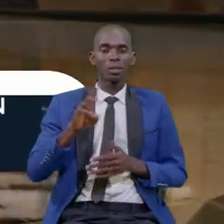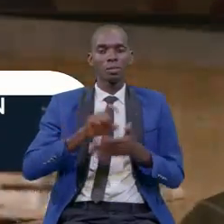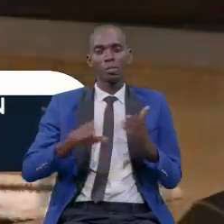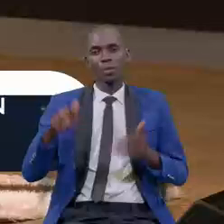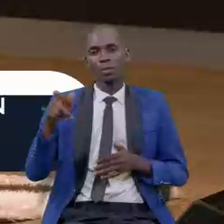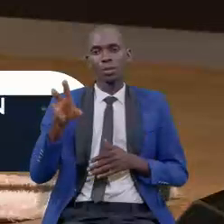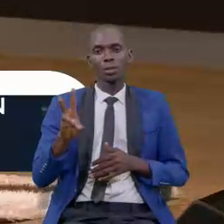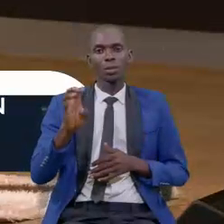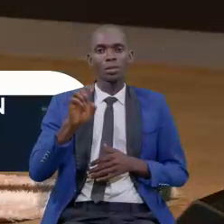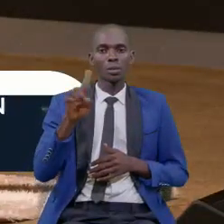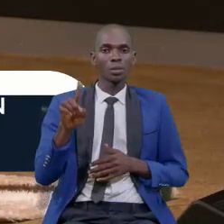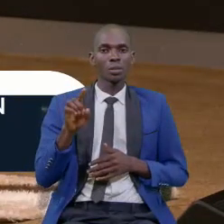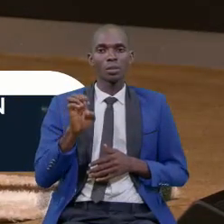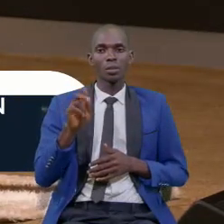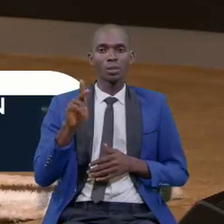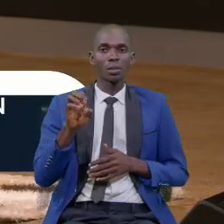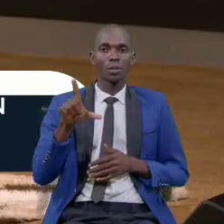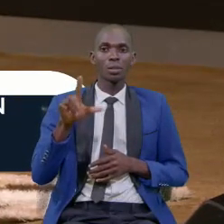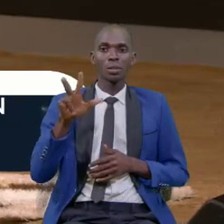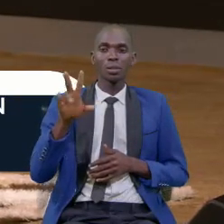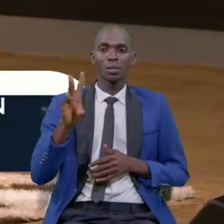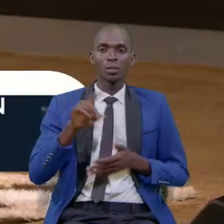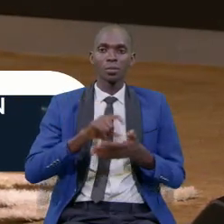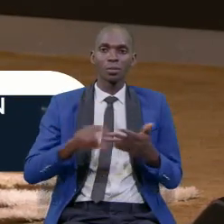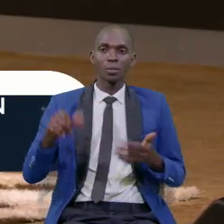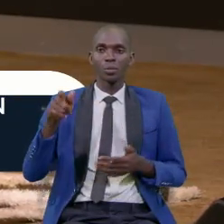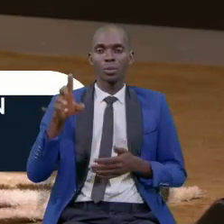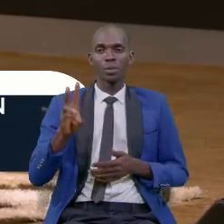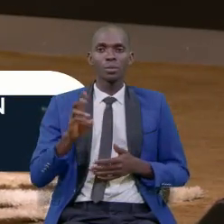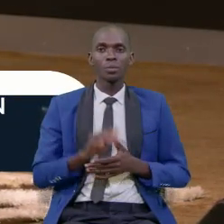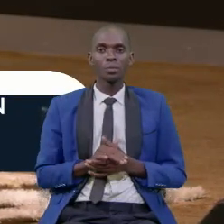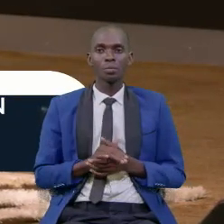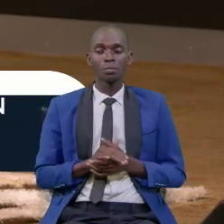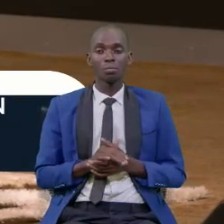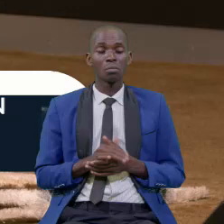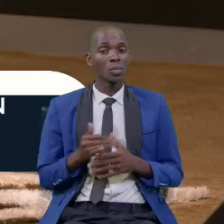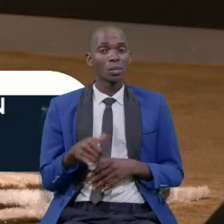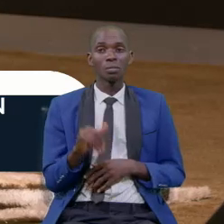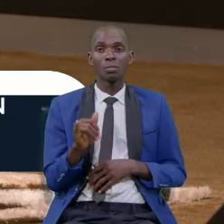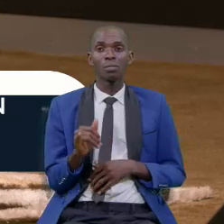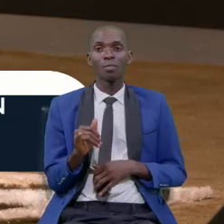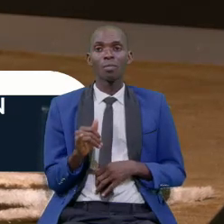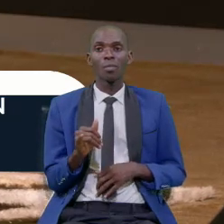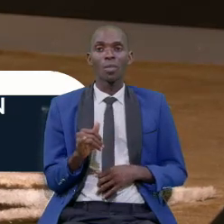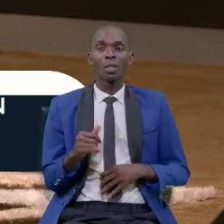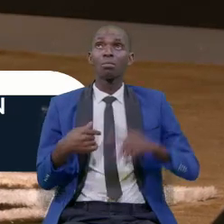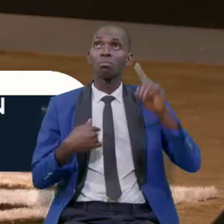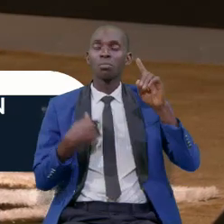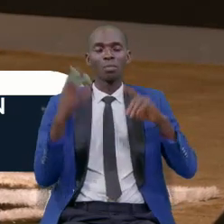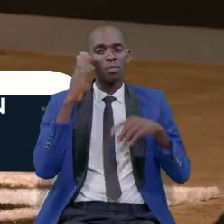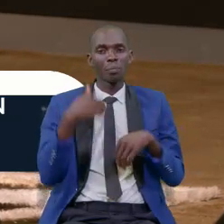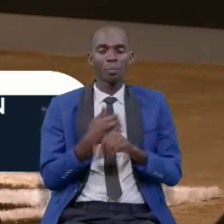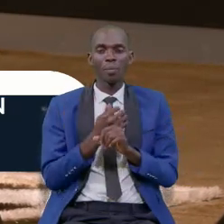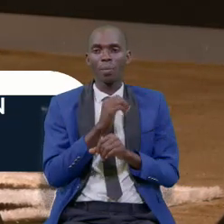26. Ezekiel 37, 26. Moreover, I will make a covenant